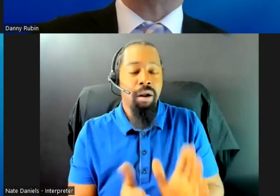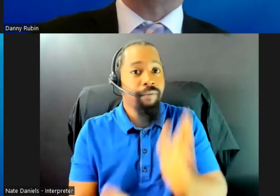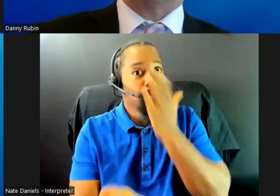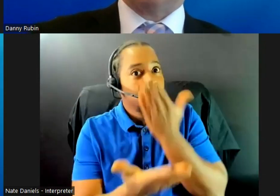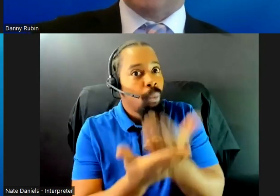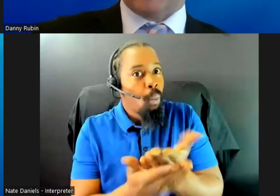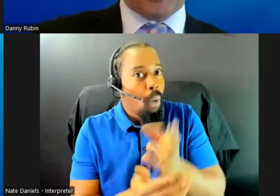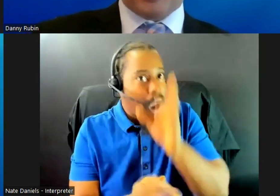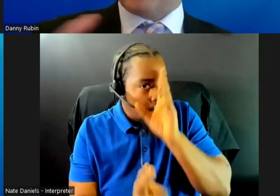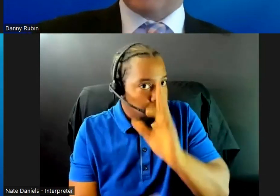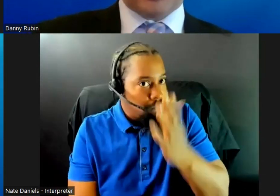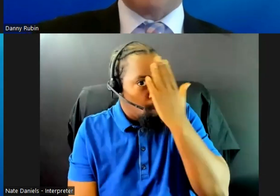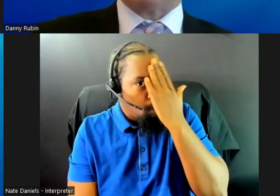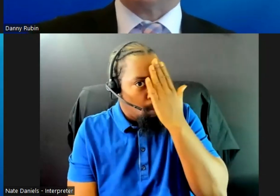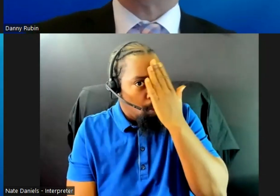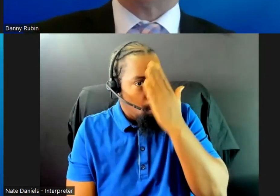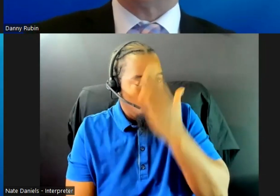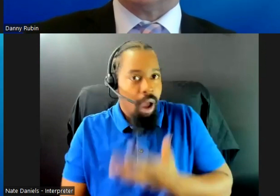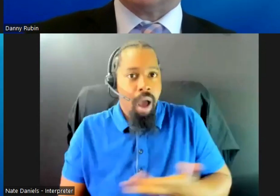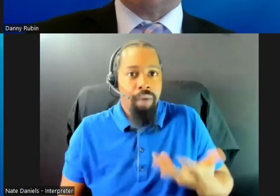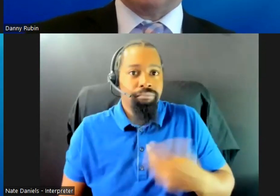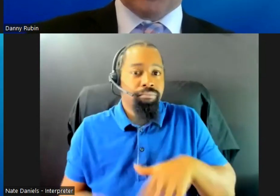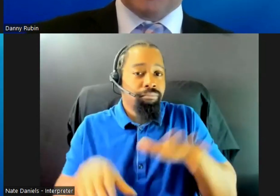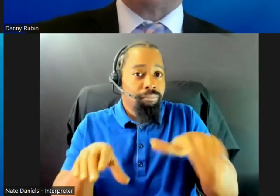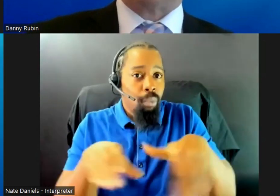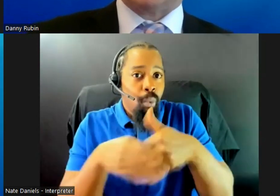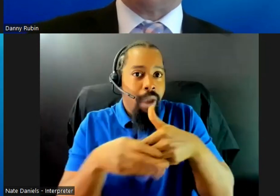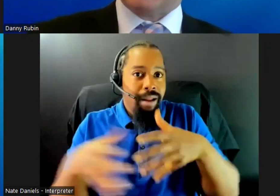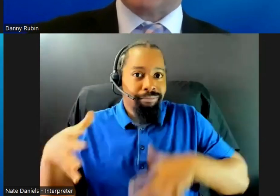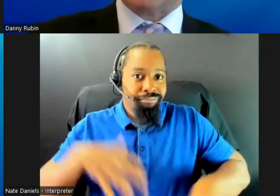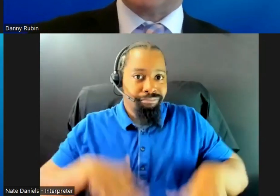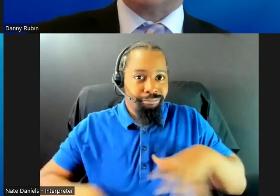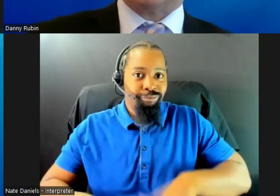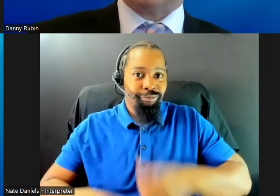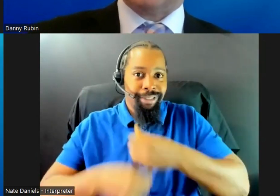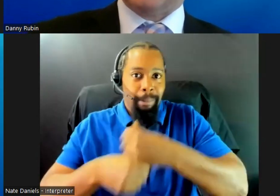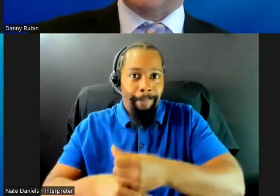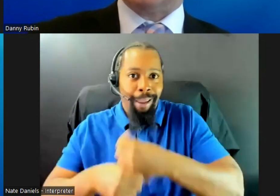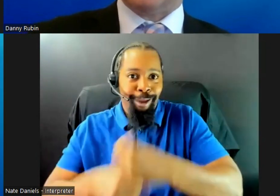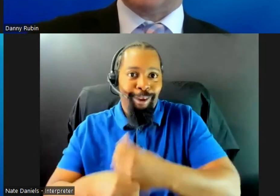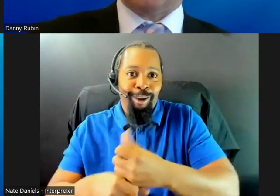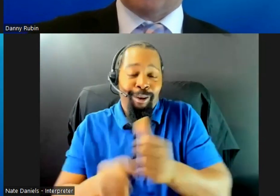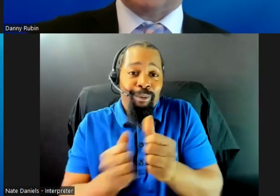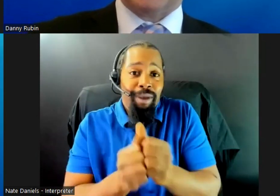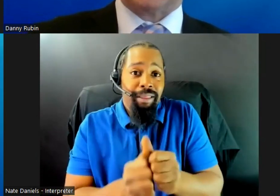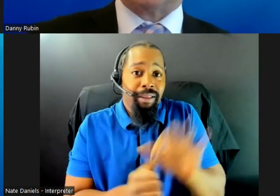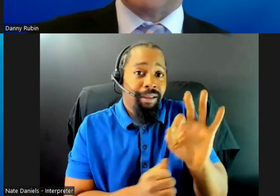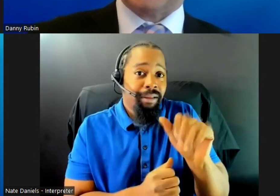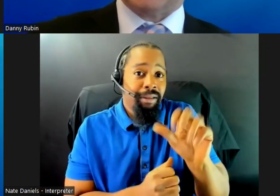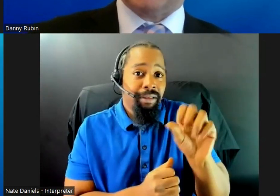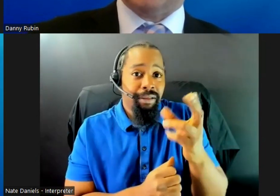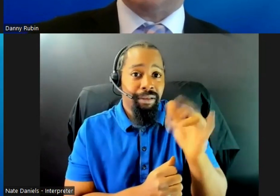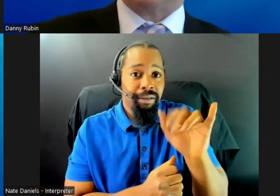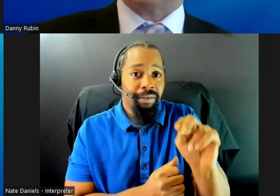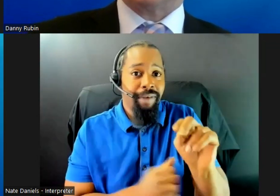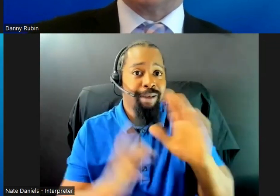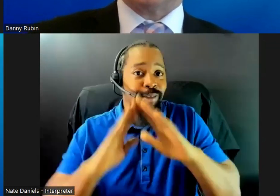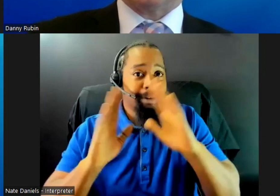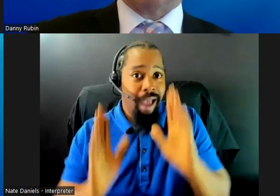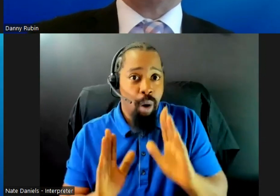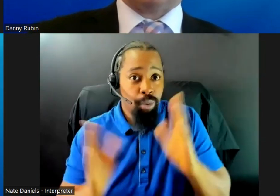fashion house with operations in Europe and America, and a long history